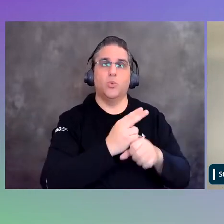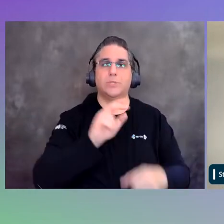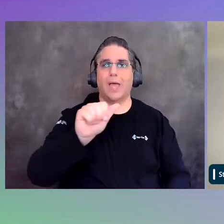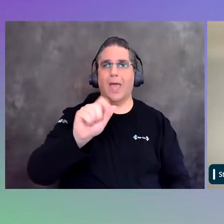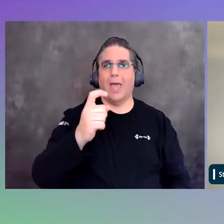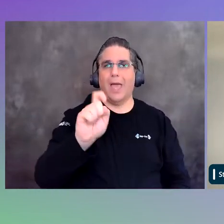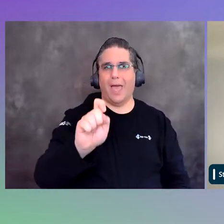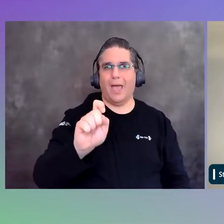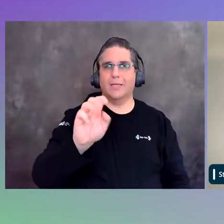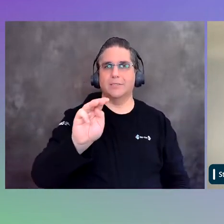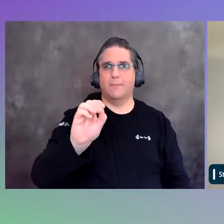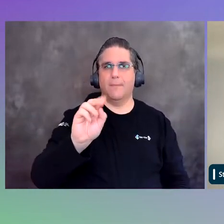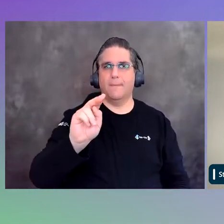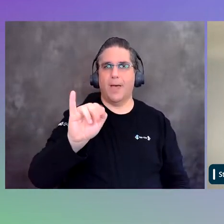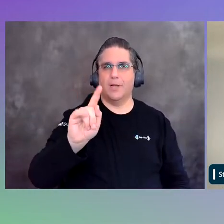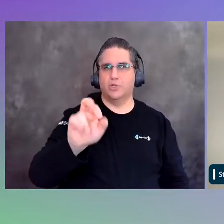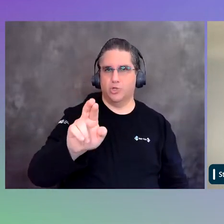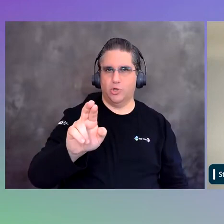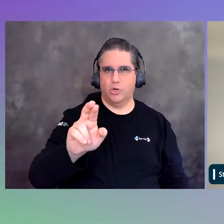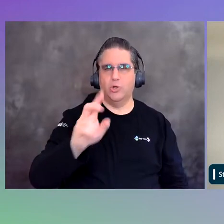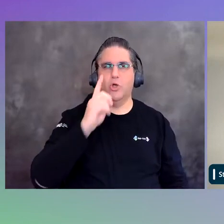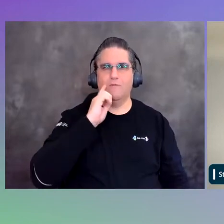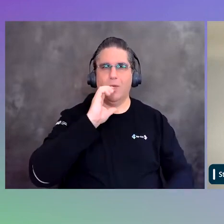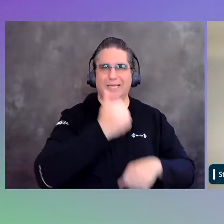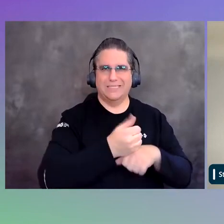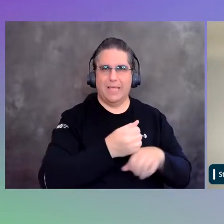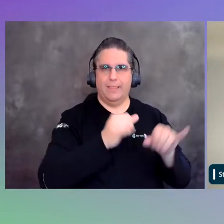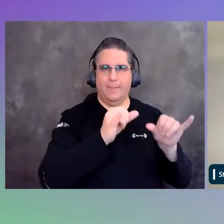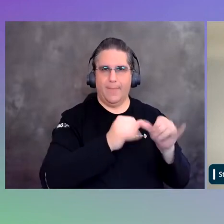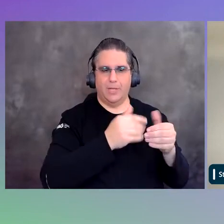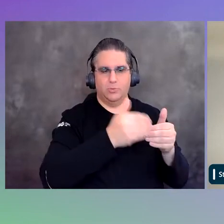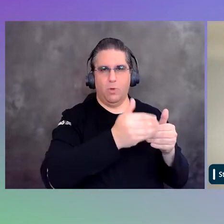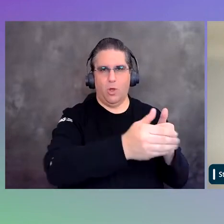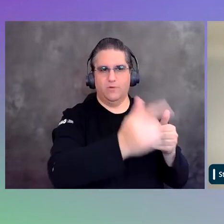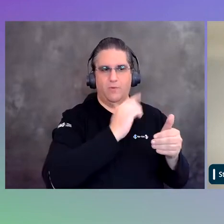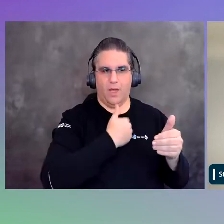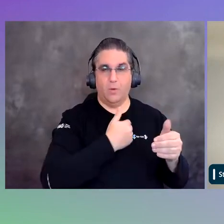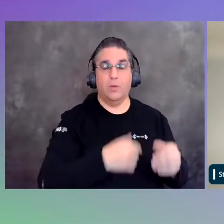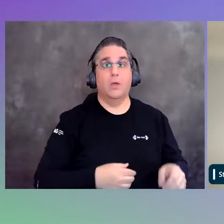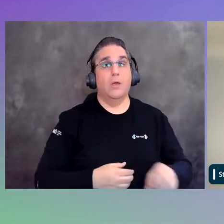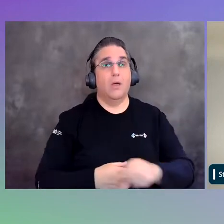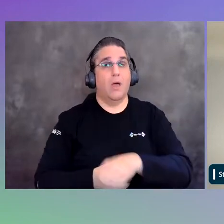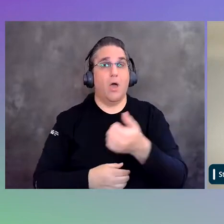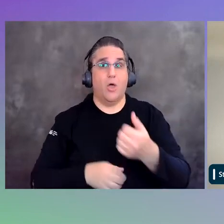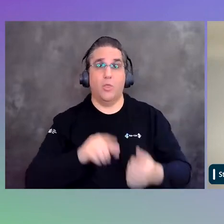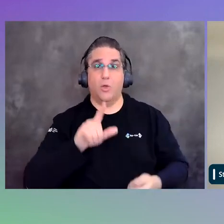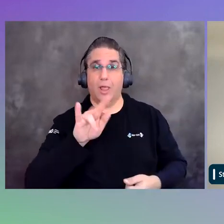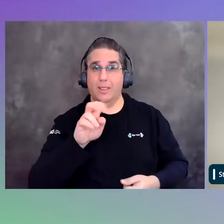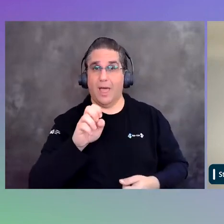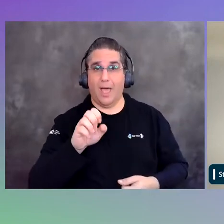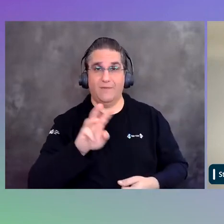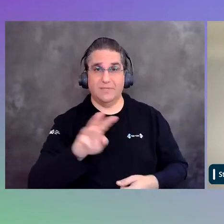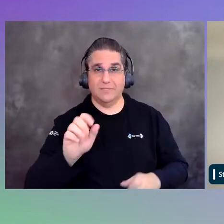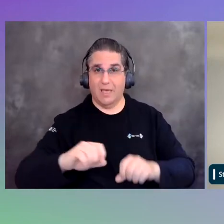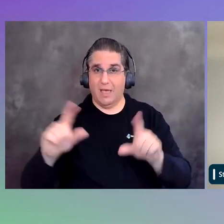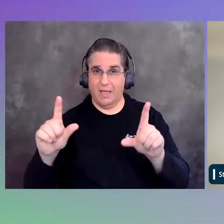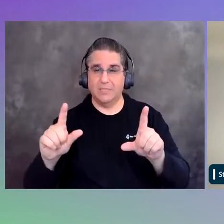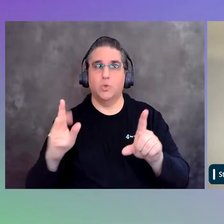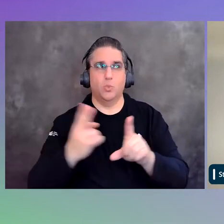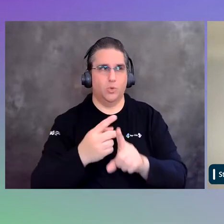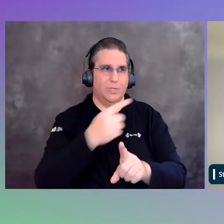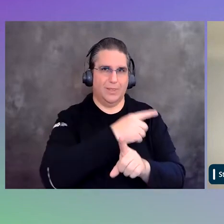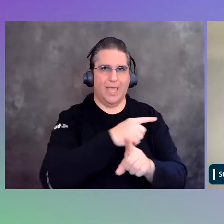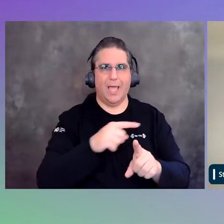to benchmark the sites for all our live sites, we went in and set up scans for all of it. So we'd regularly do